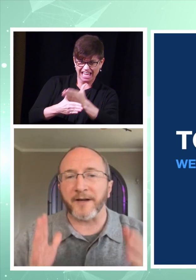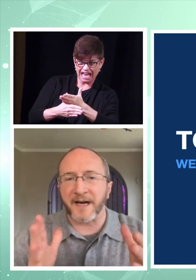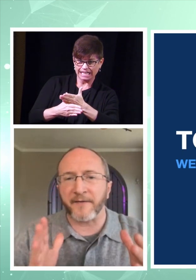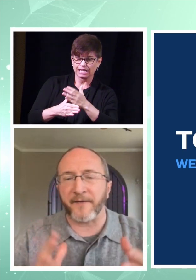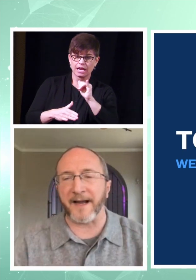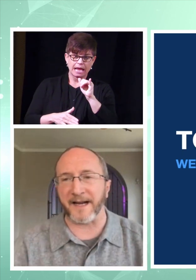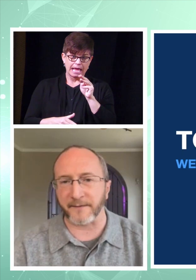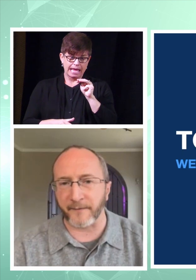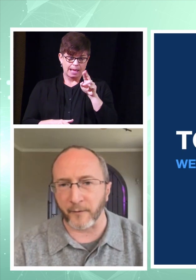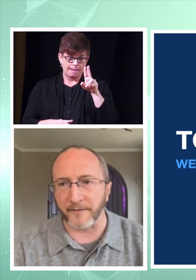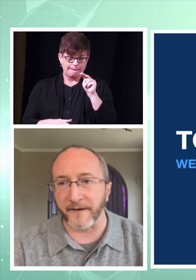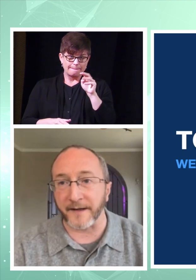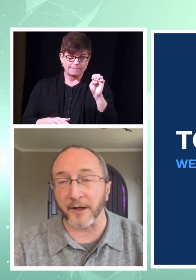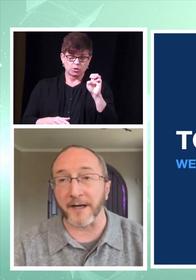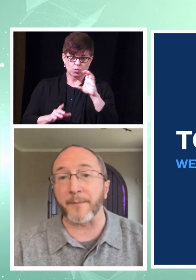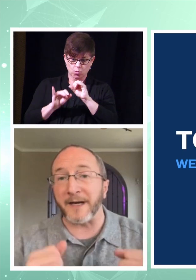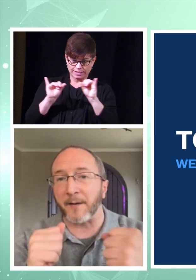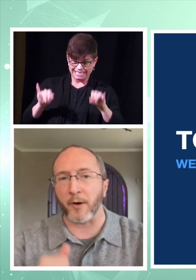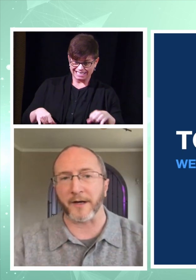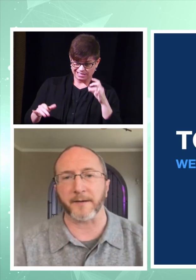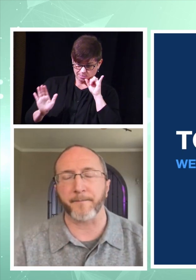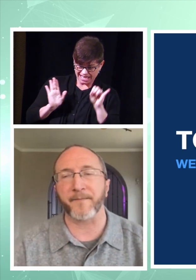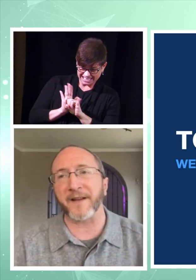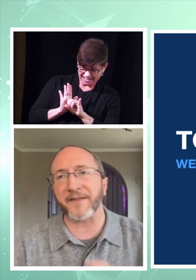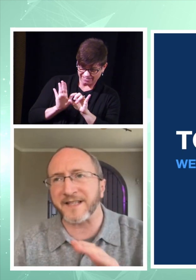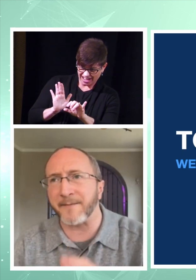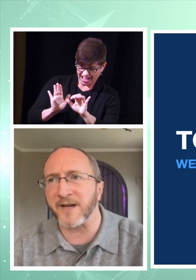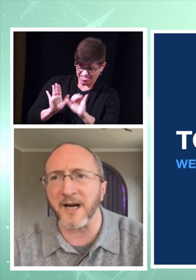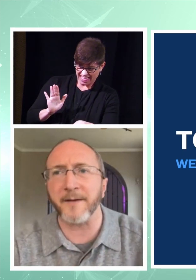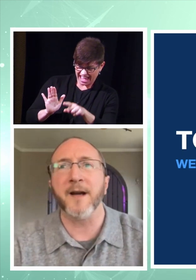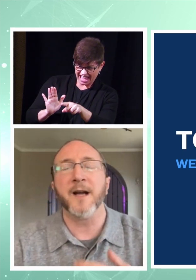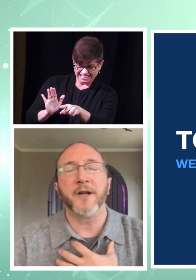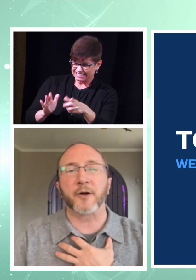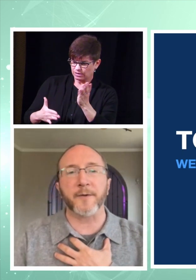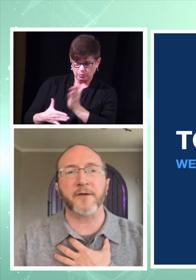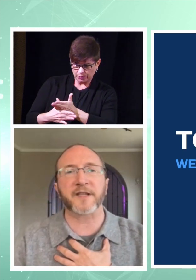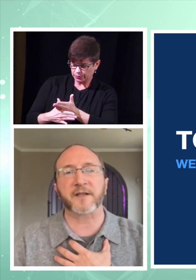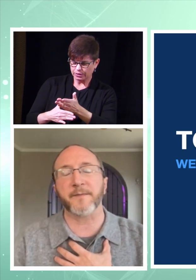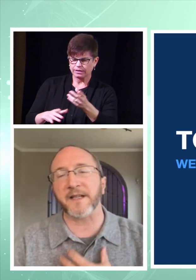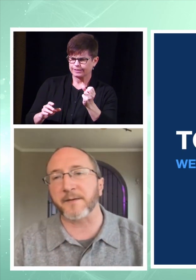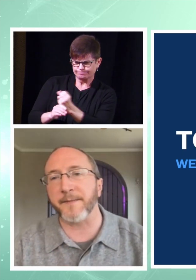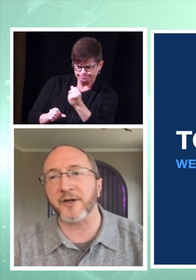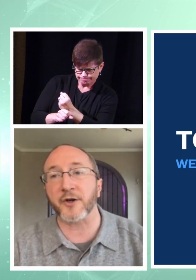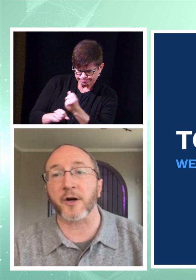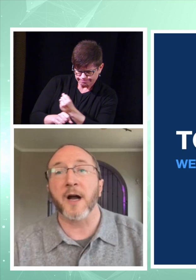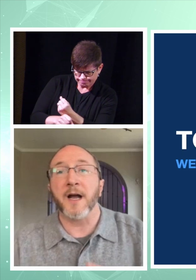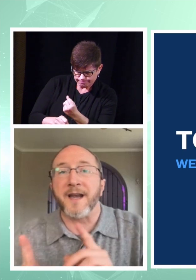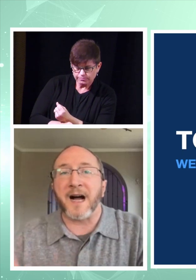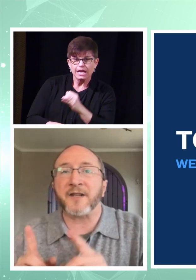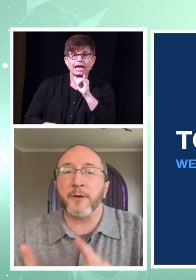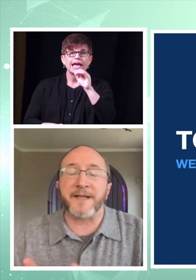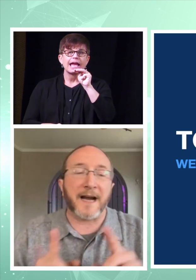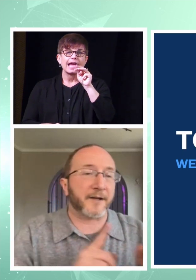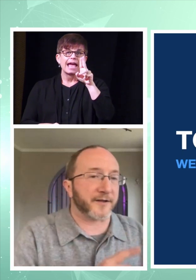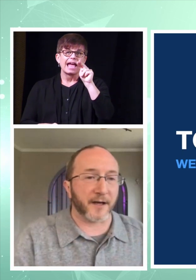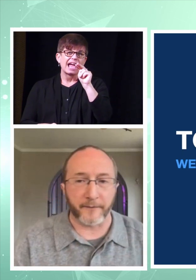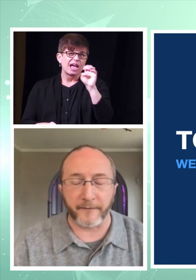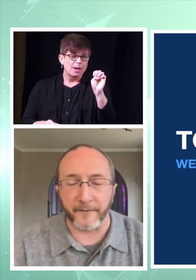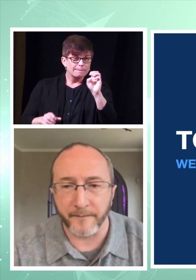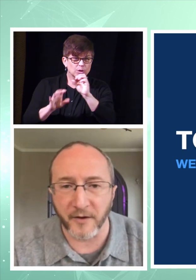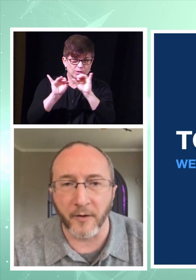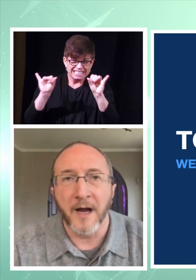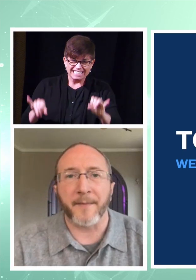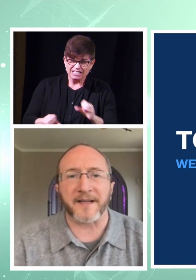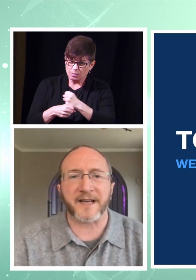needs to identify it as a foreign invader and beat up on it. And at the same time, your immune system needs to make sure not to attack